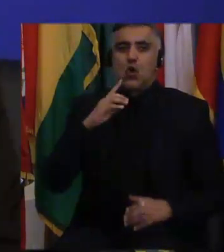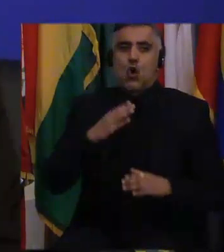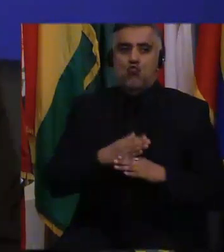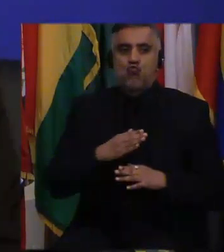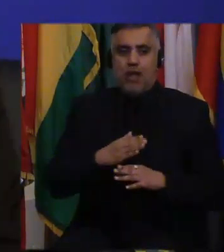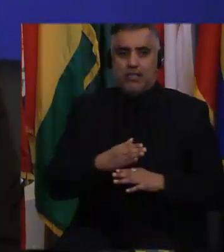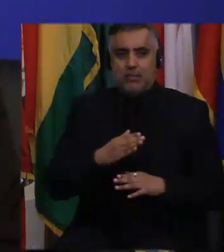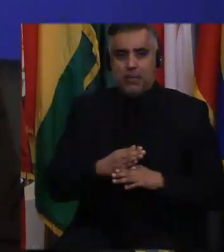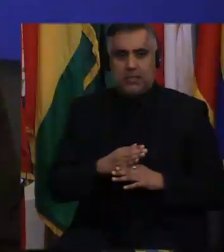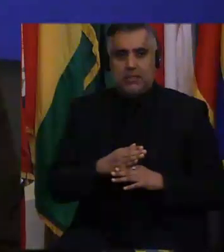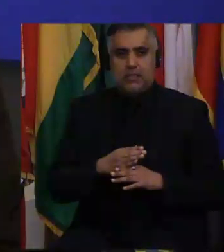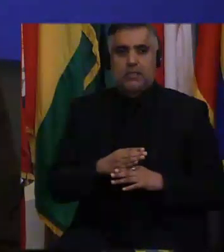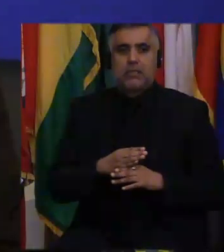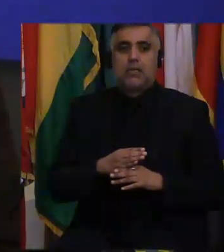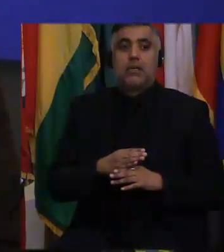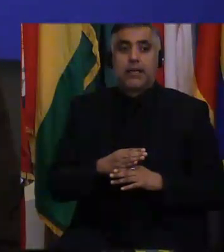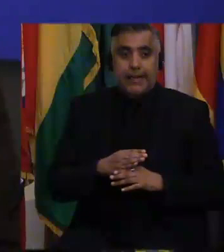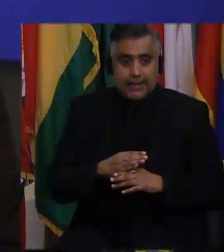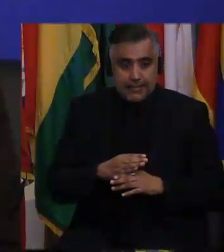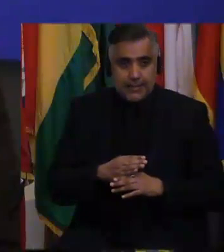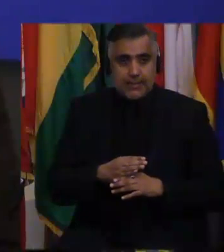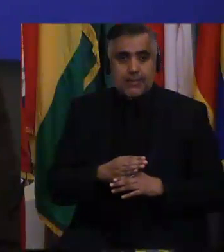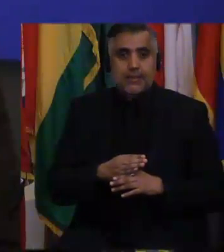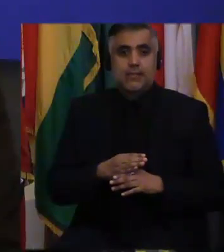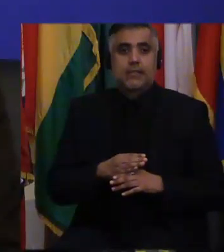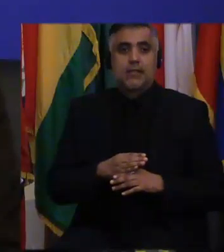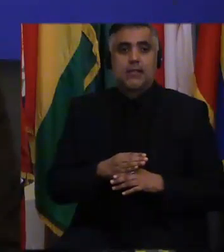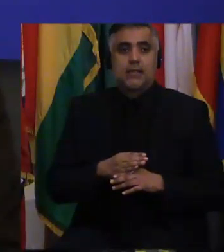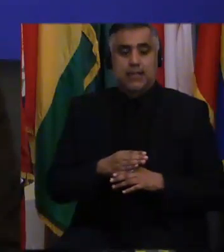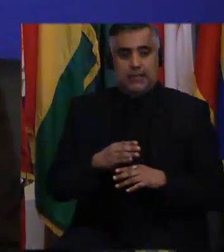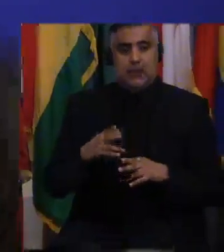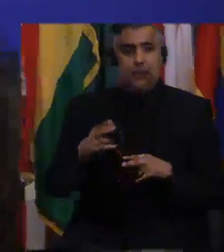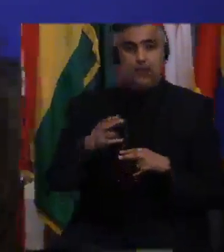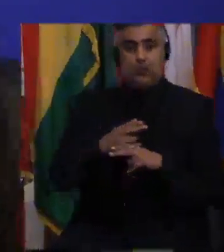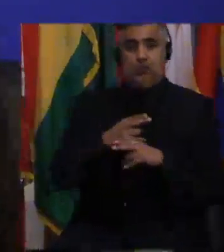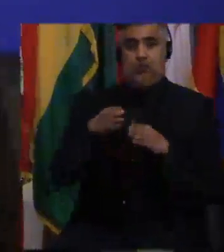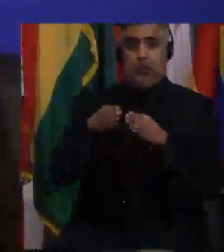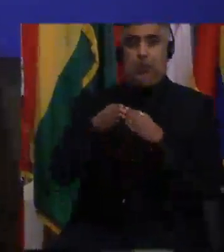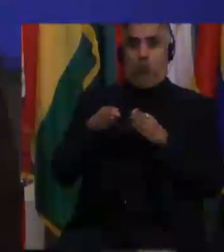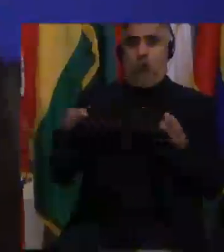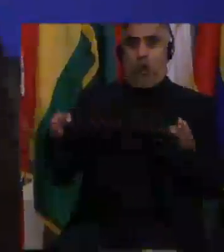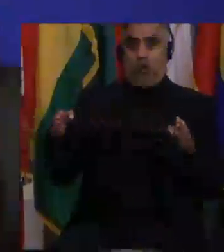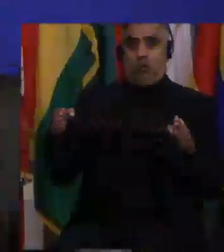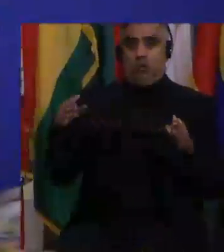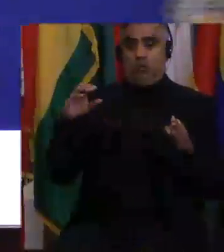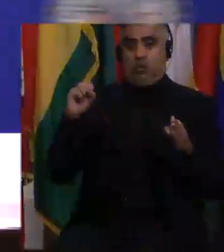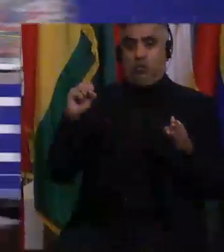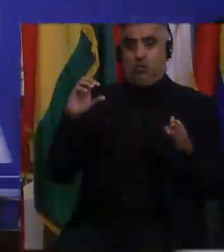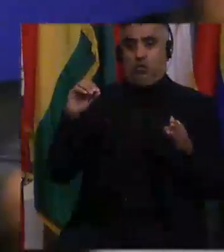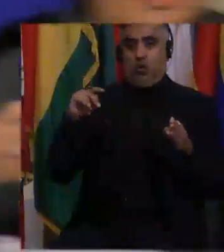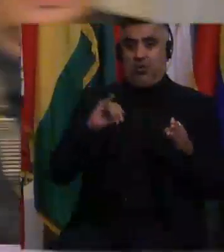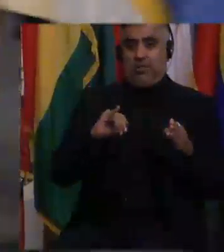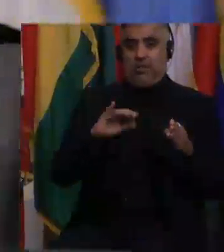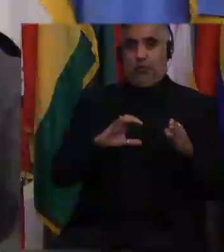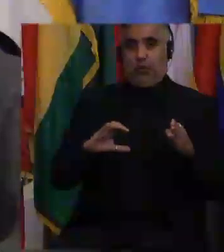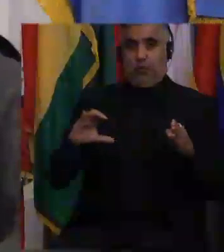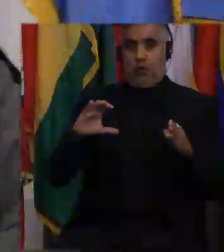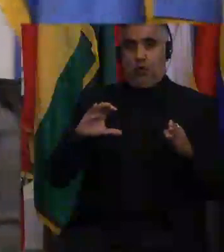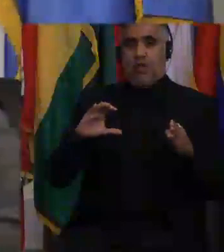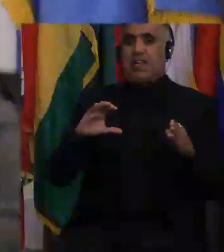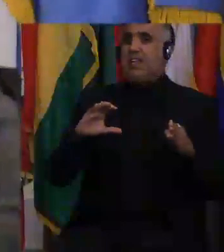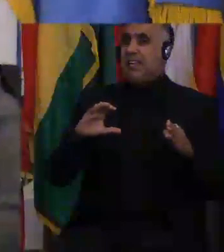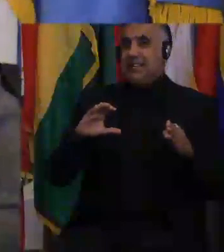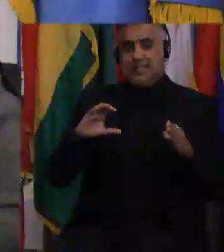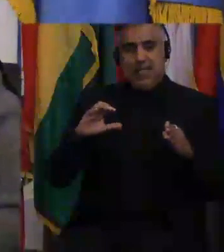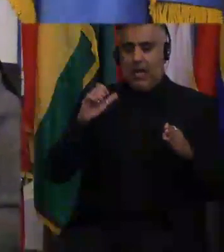harassment is taken with a broad scope in the Istanbul Convention. It is